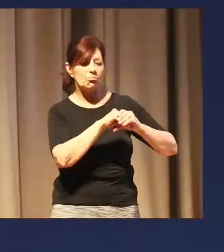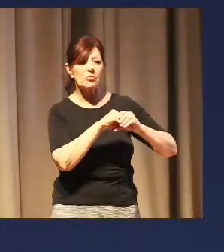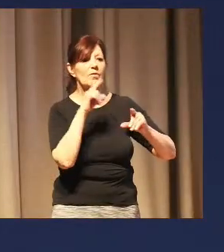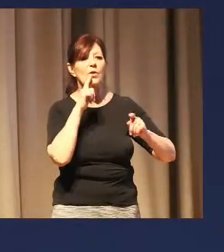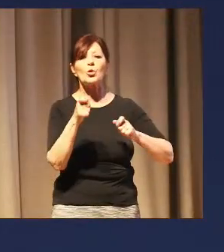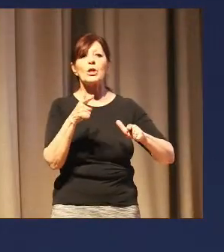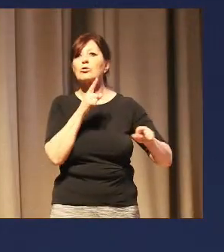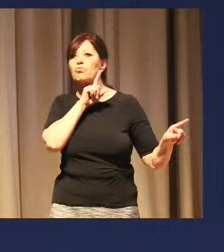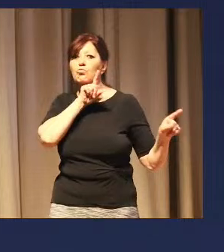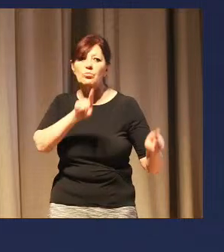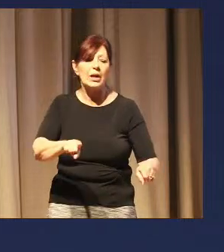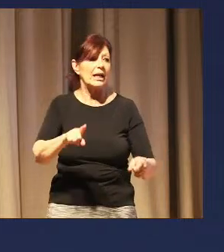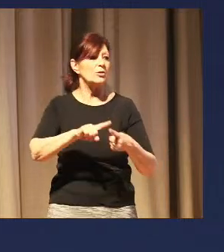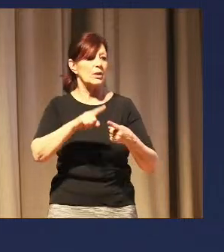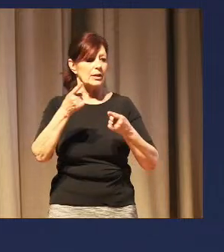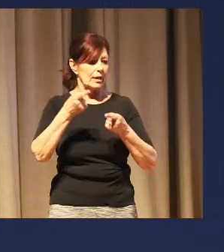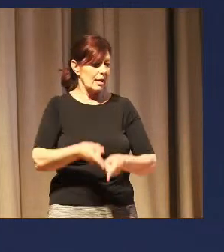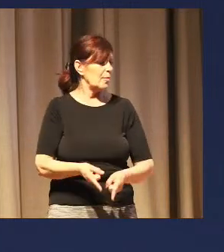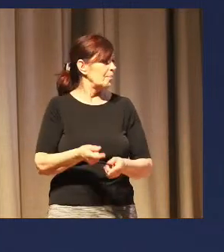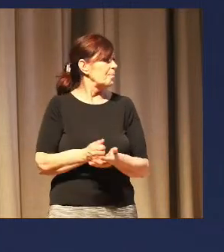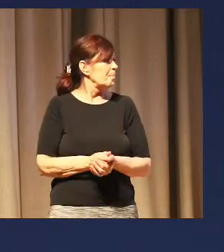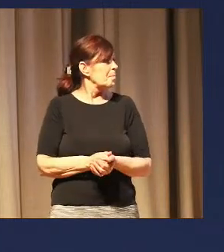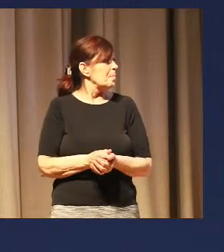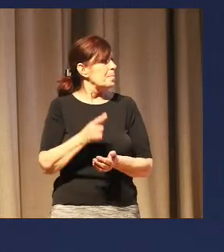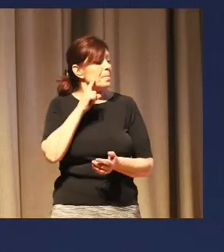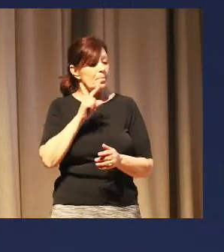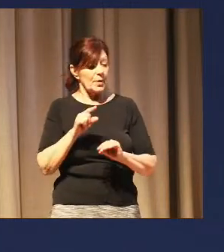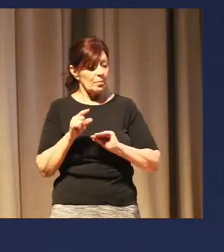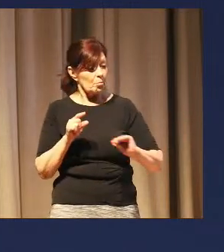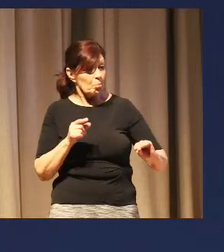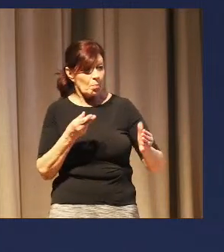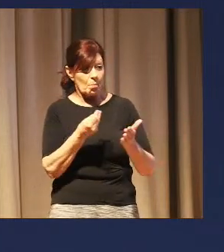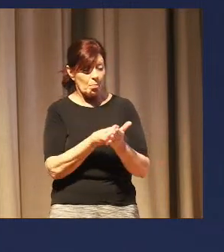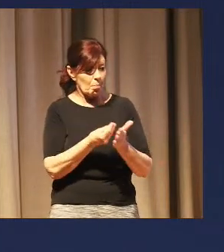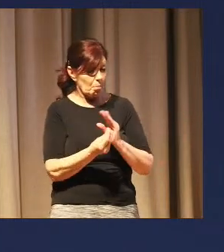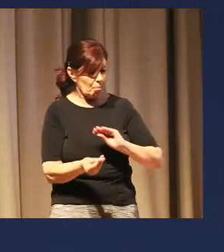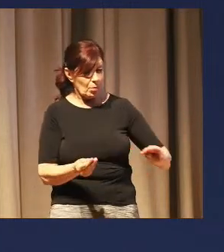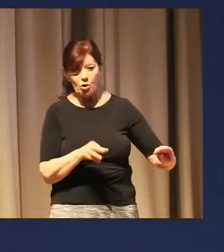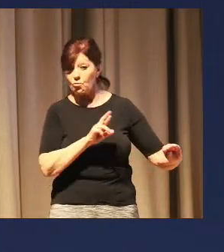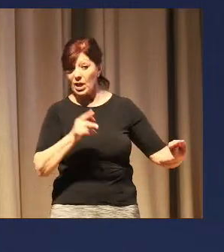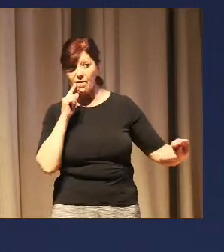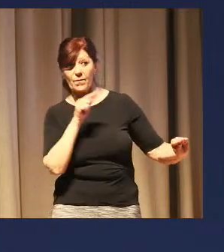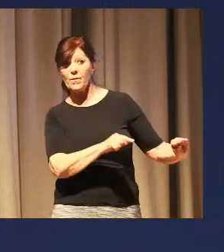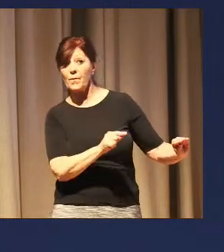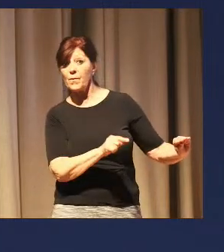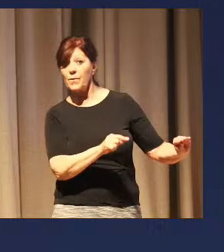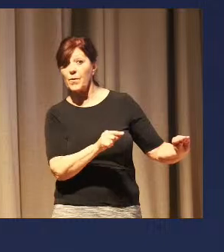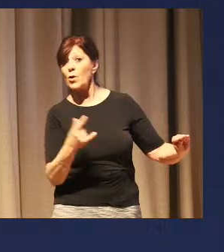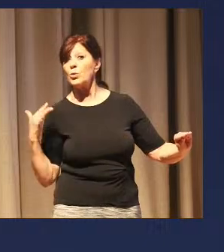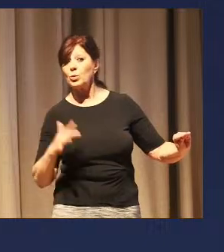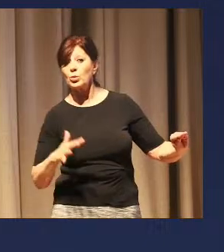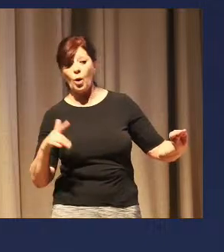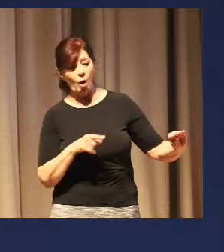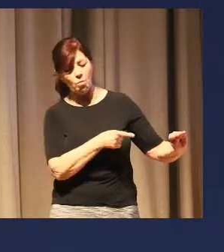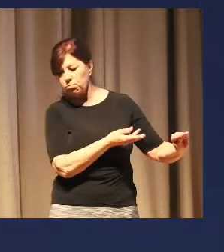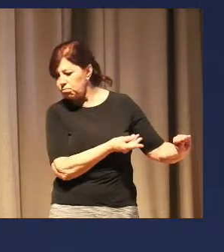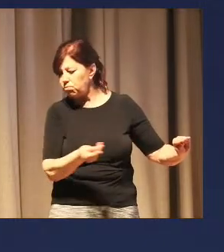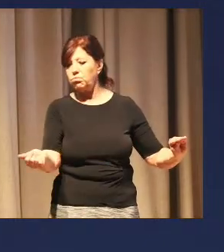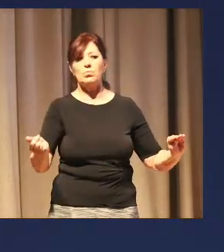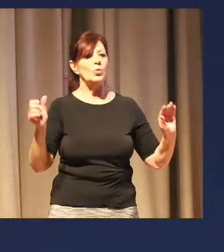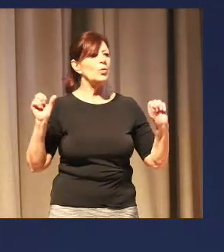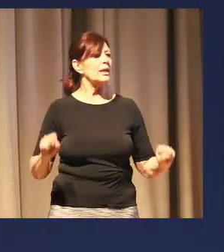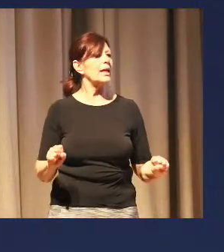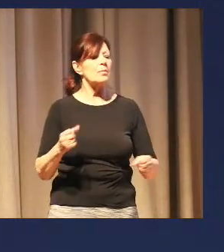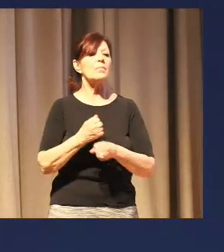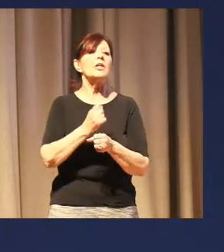response when weather emergencies strike. By setting aside funds earmarked explicitly for major winter storm-related expenses, we